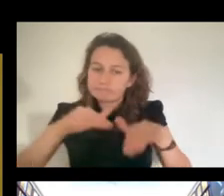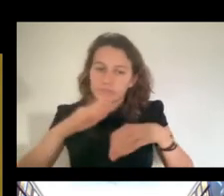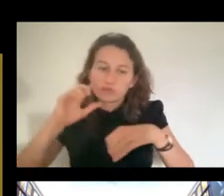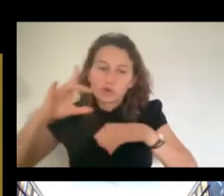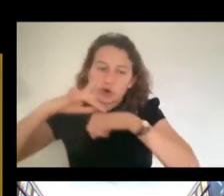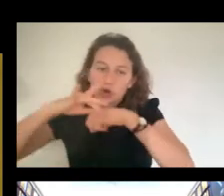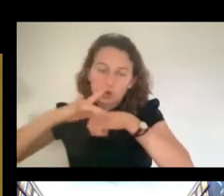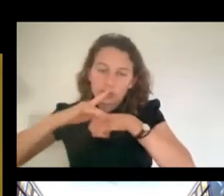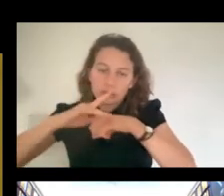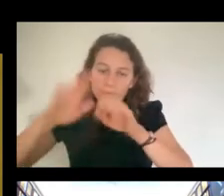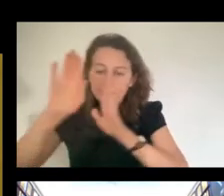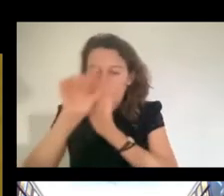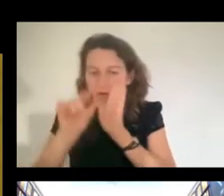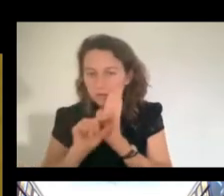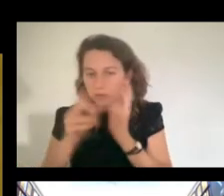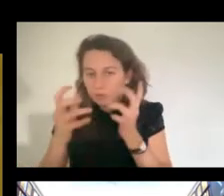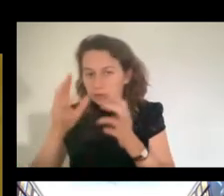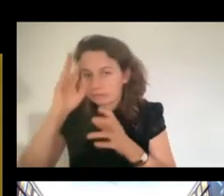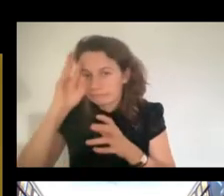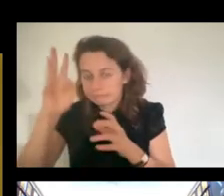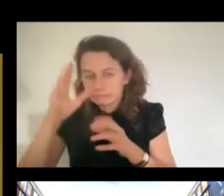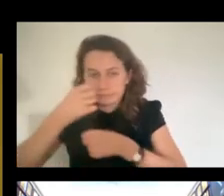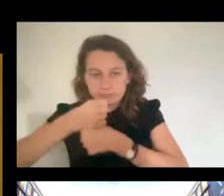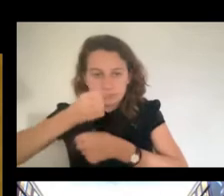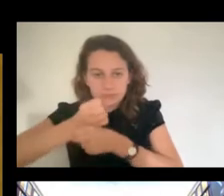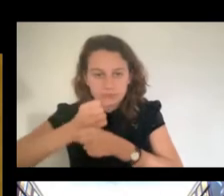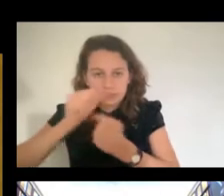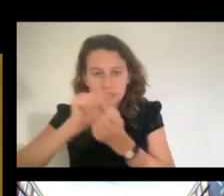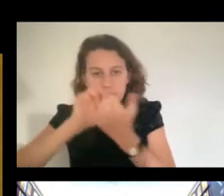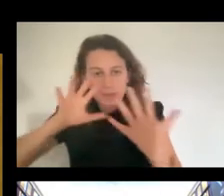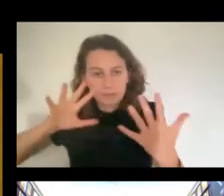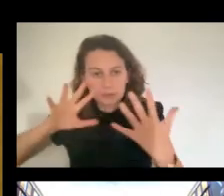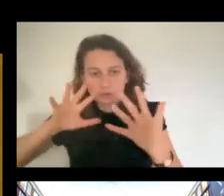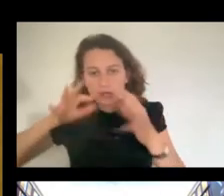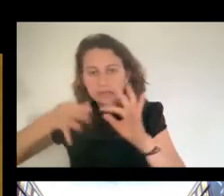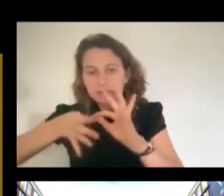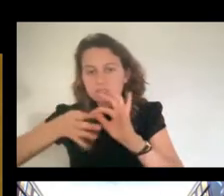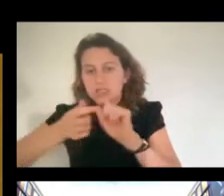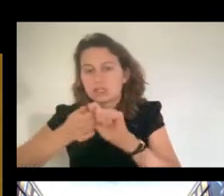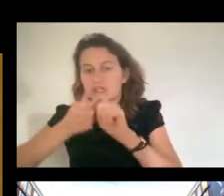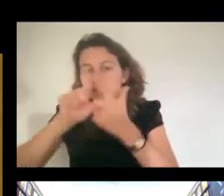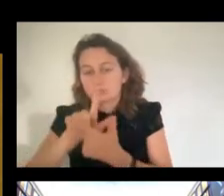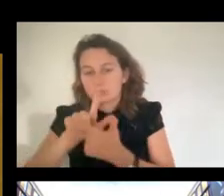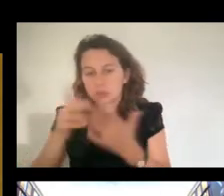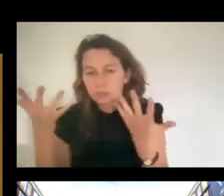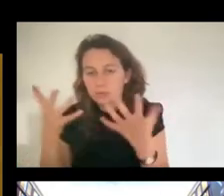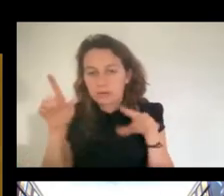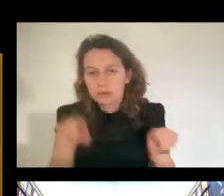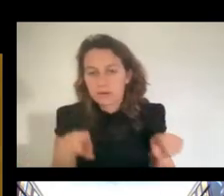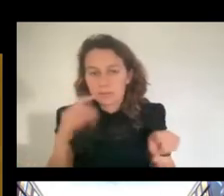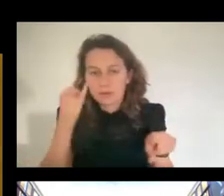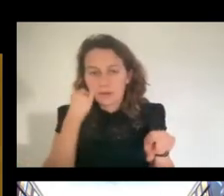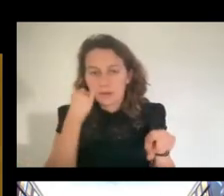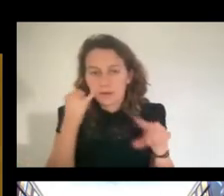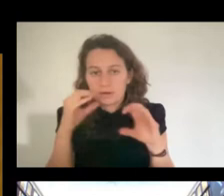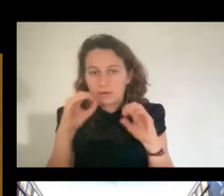to create a sort of abstract interpretation of what happened if the